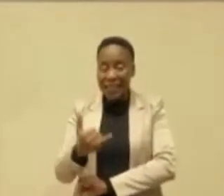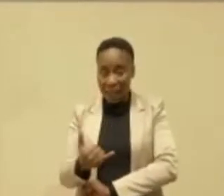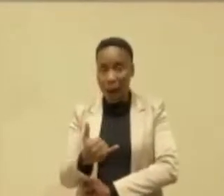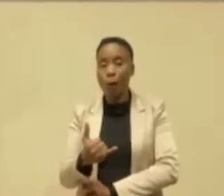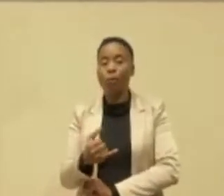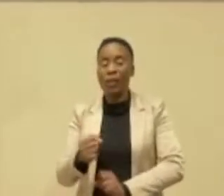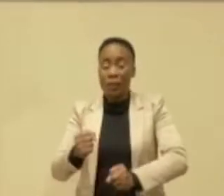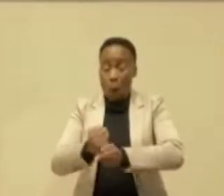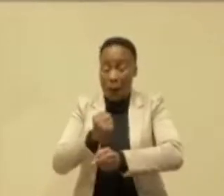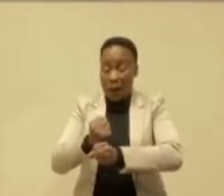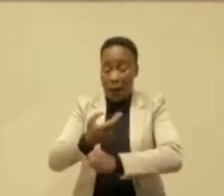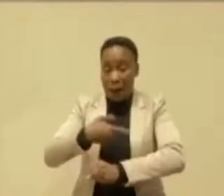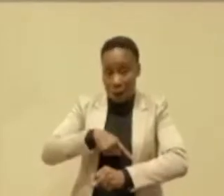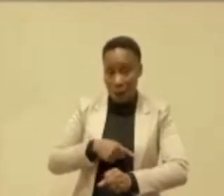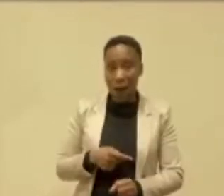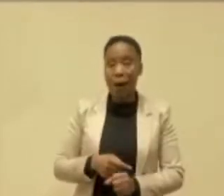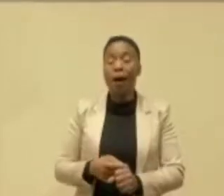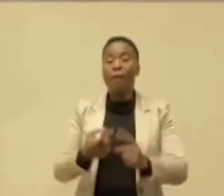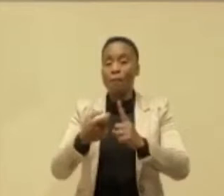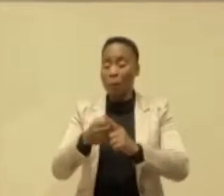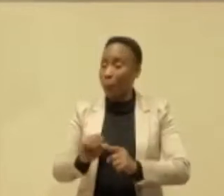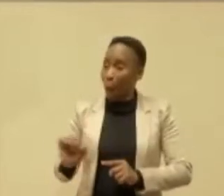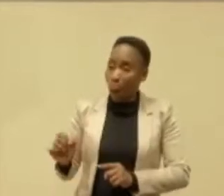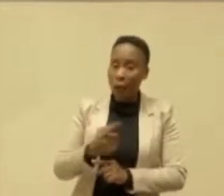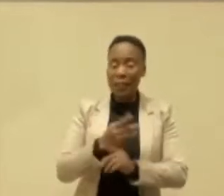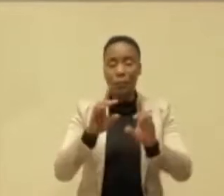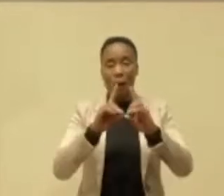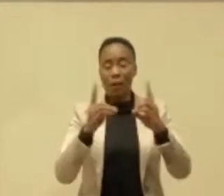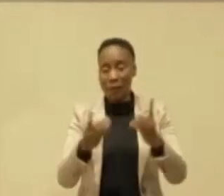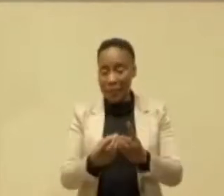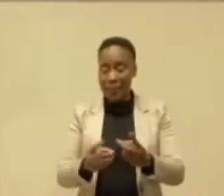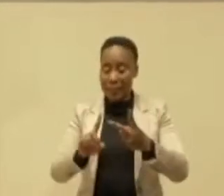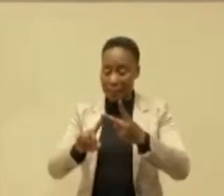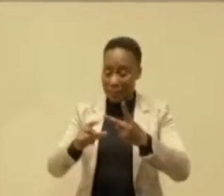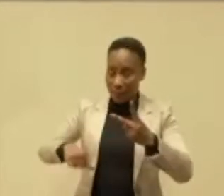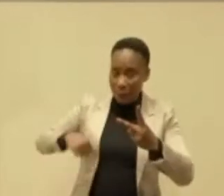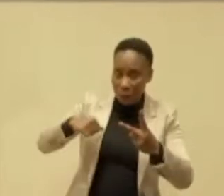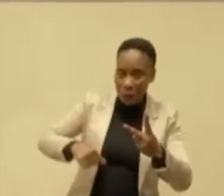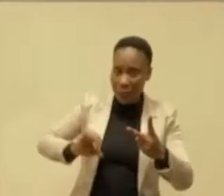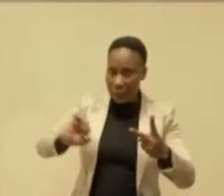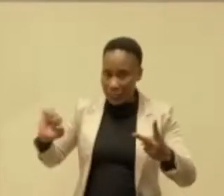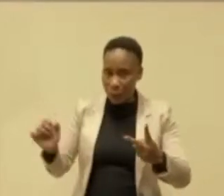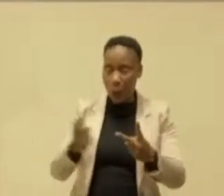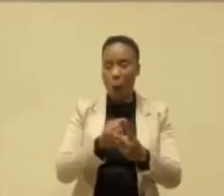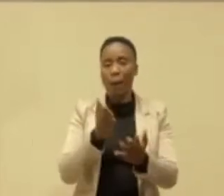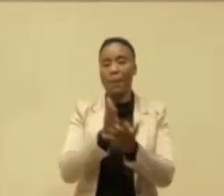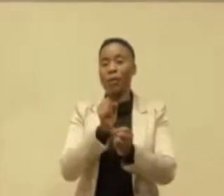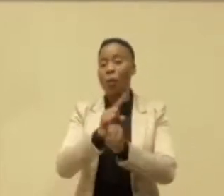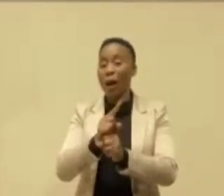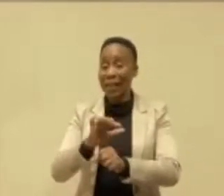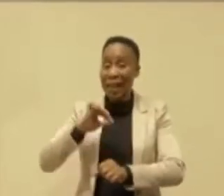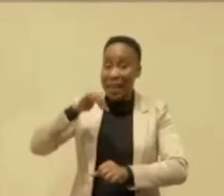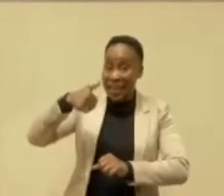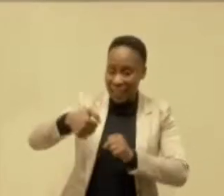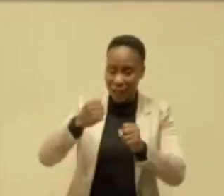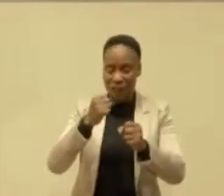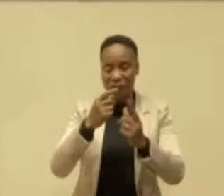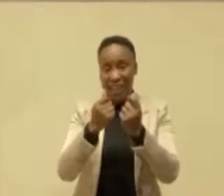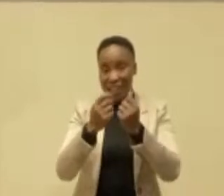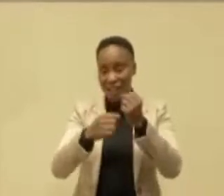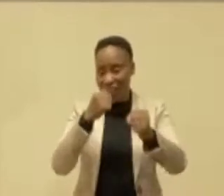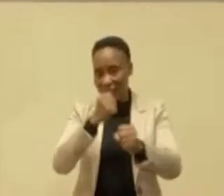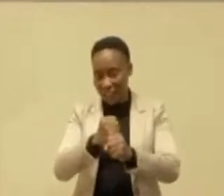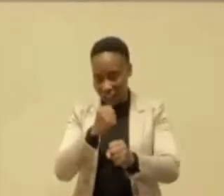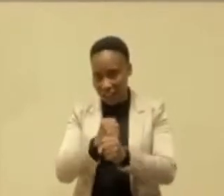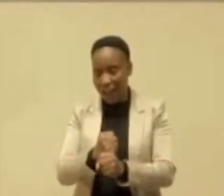task yeah all the departments and all the municipalities to ensure that come the next financial year we